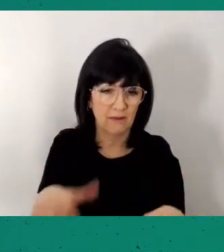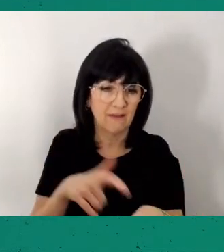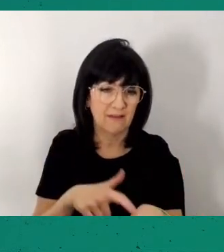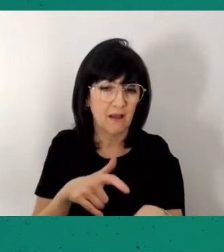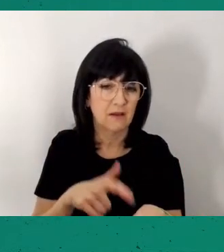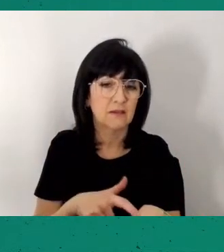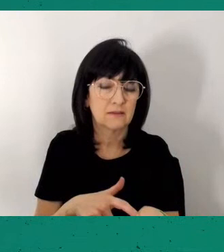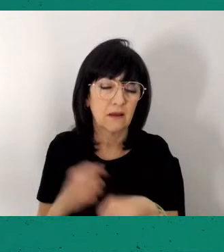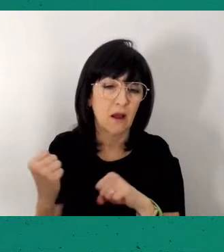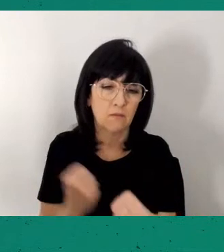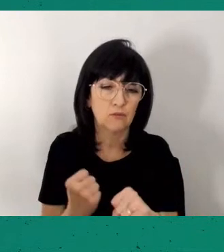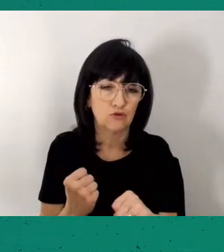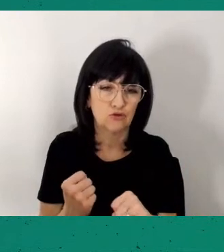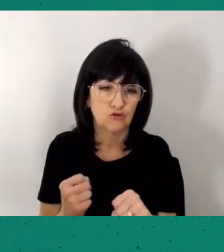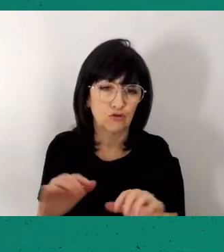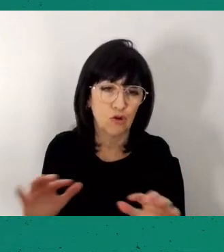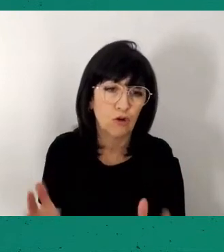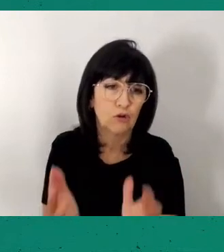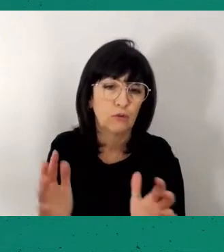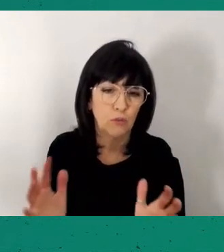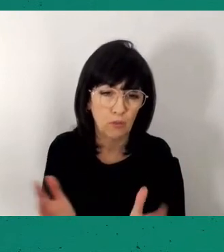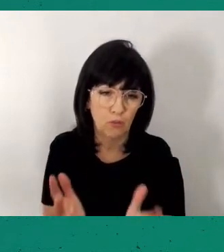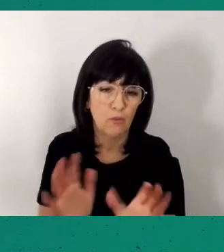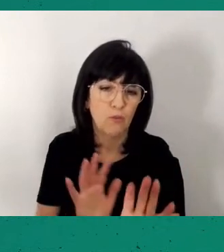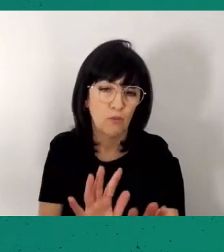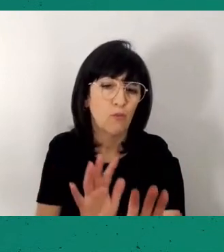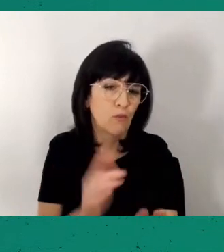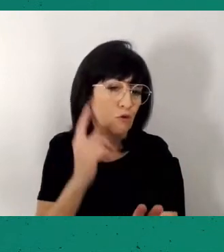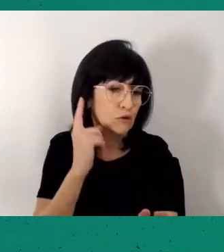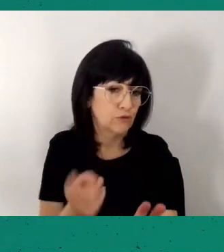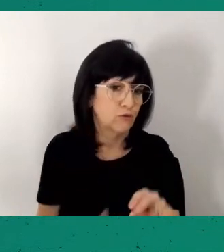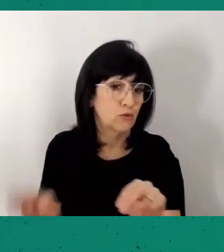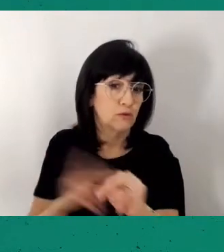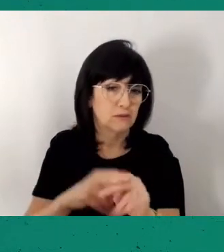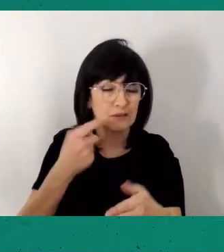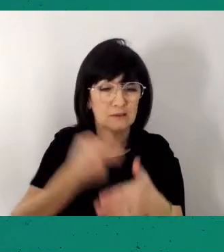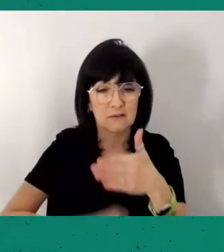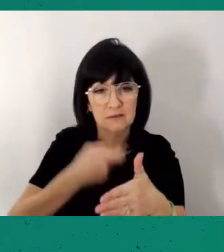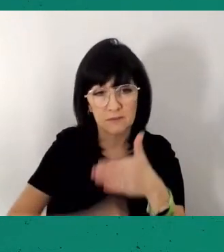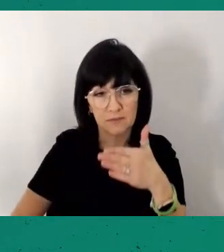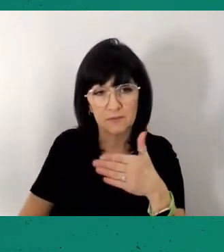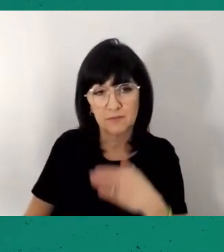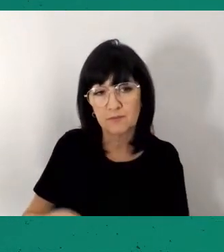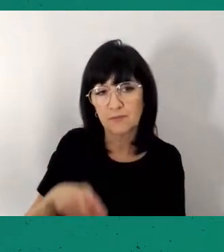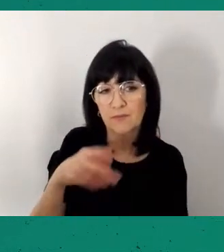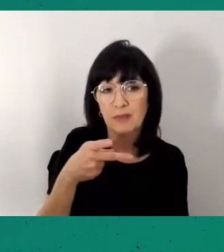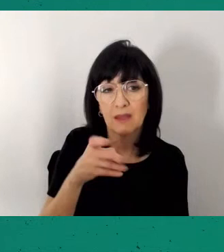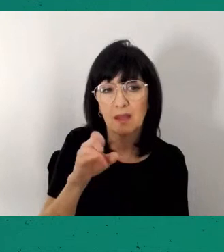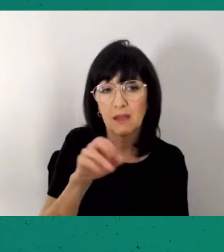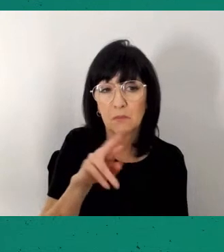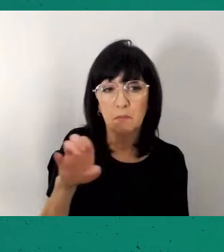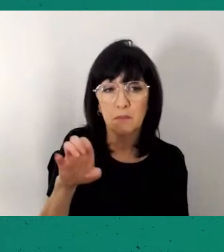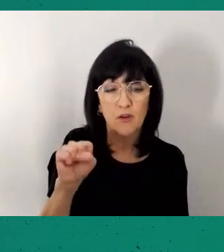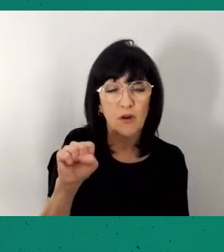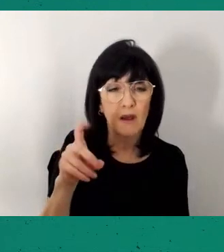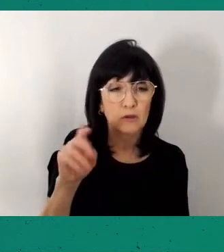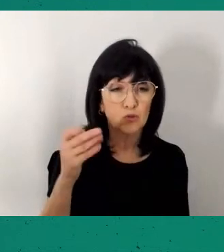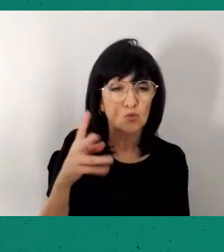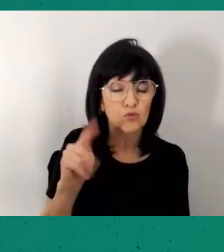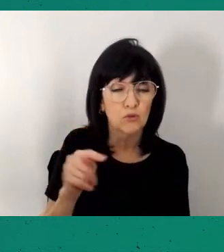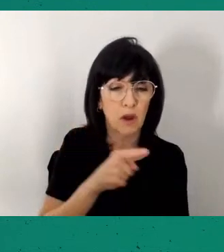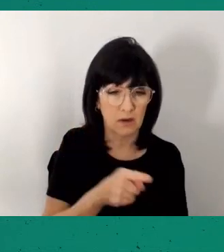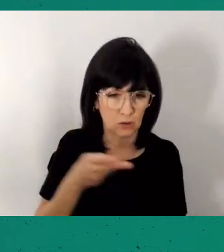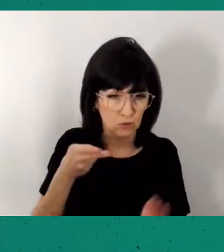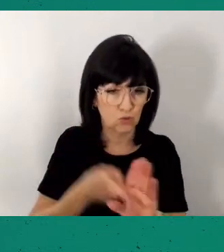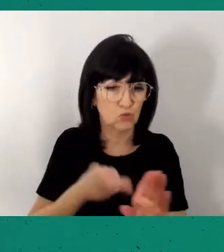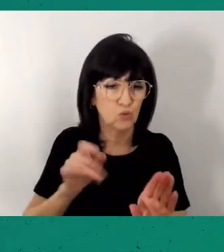slide. P.S. DuPont joined the lobbying efforts. Together, they convinced the legislature to